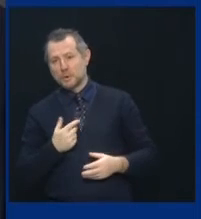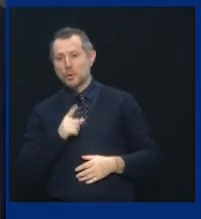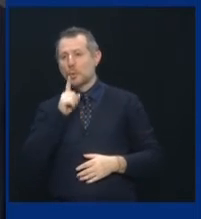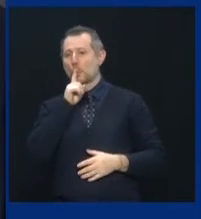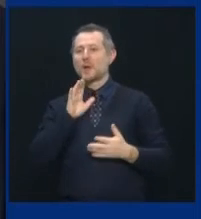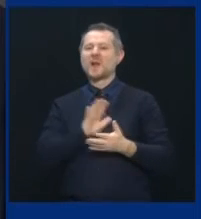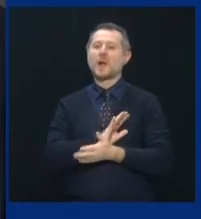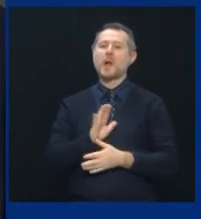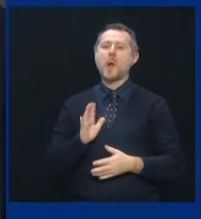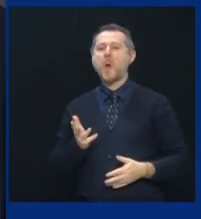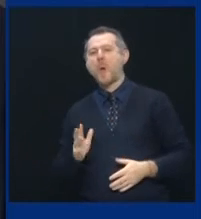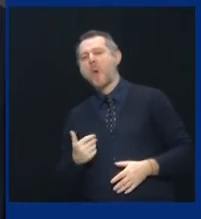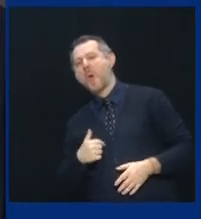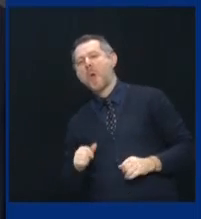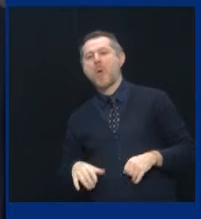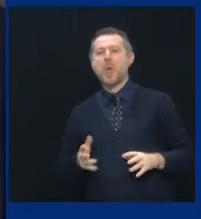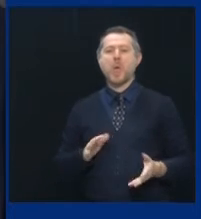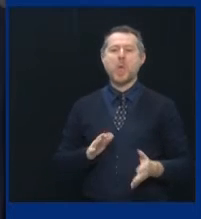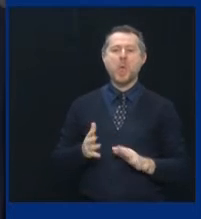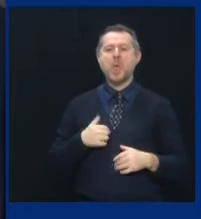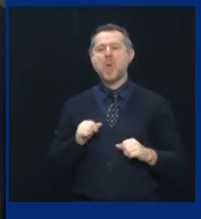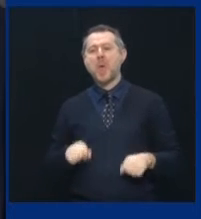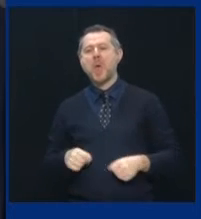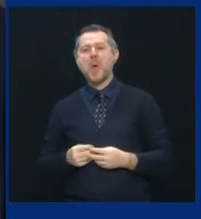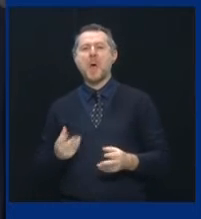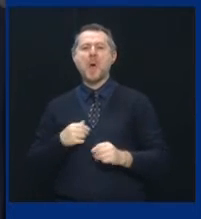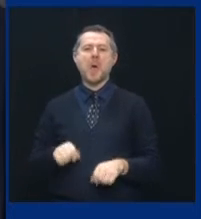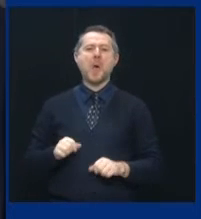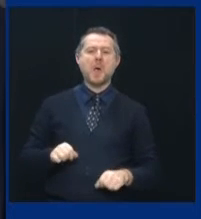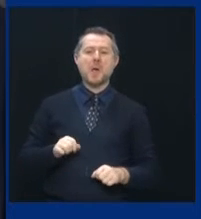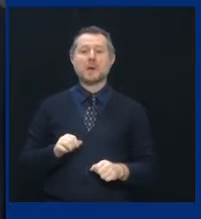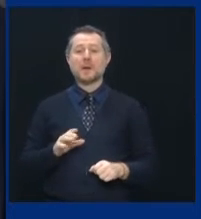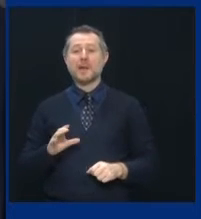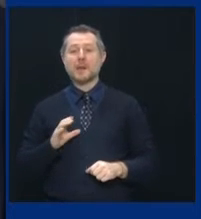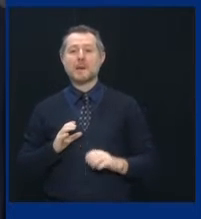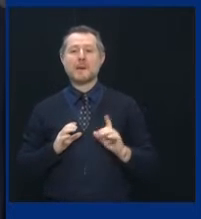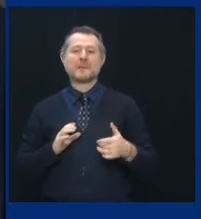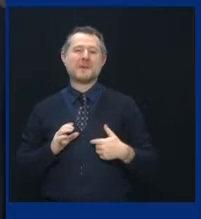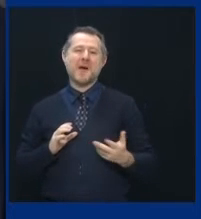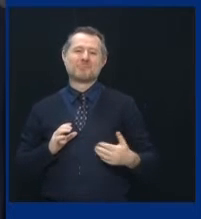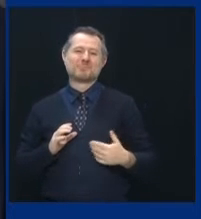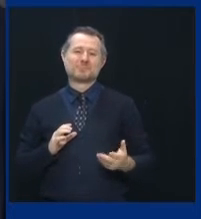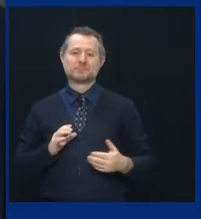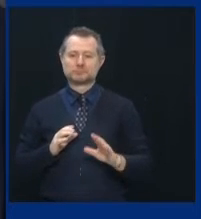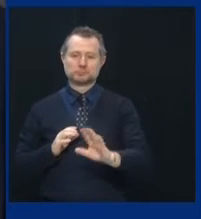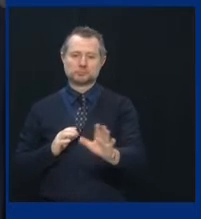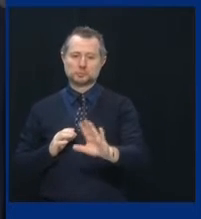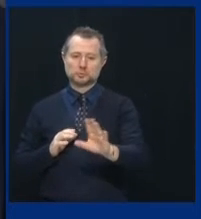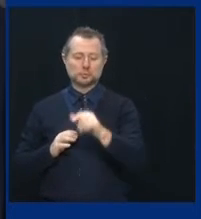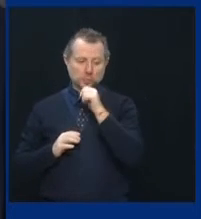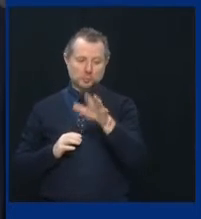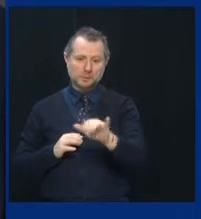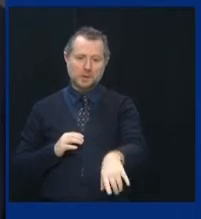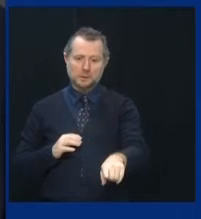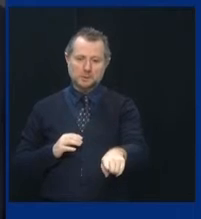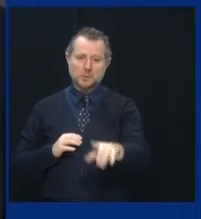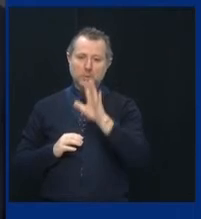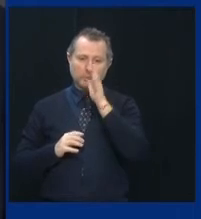hospital, I can administer it, but then don't. That's why you would be fined. You would